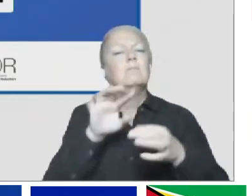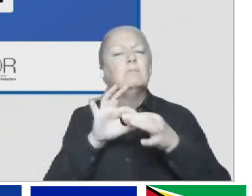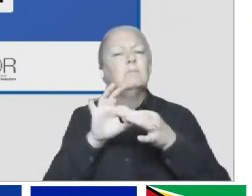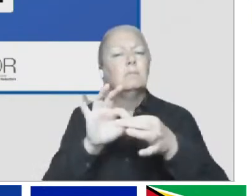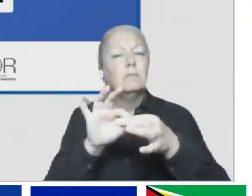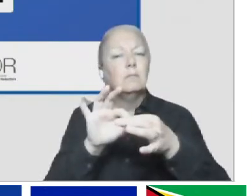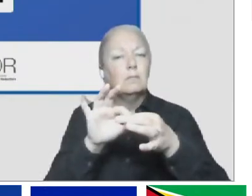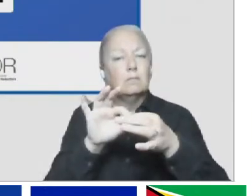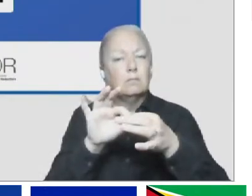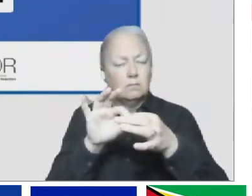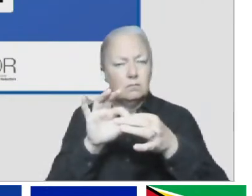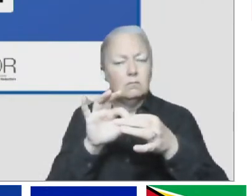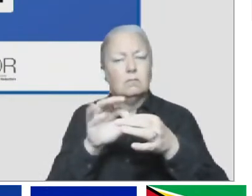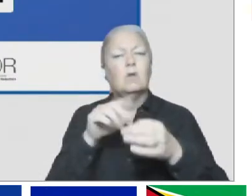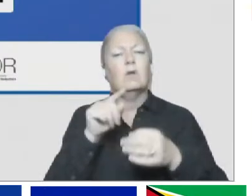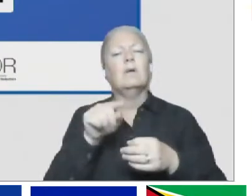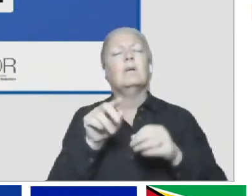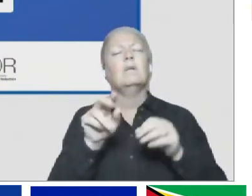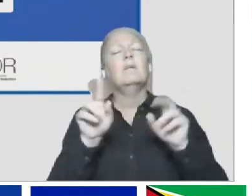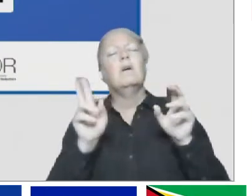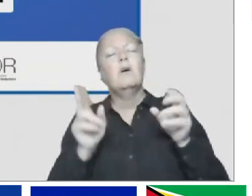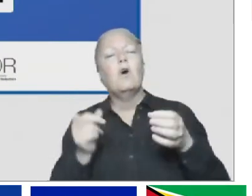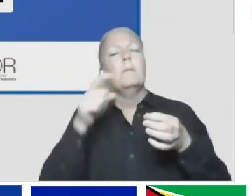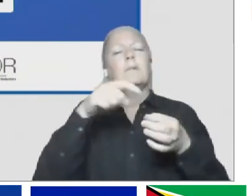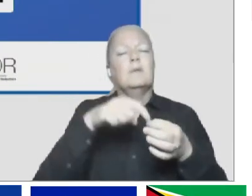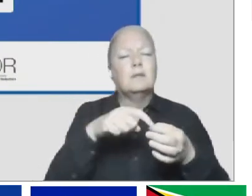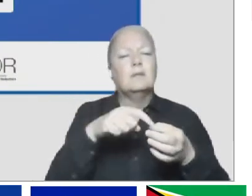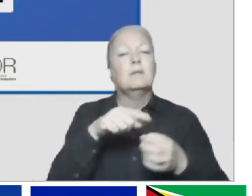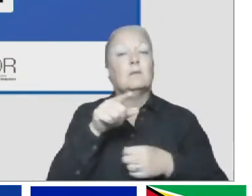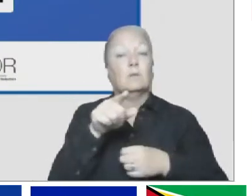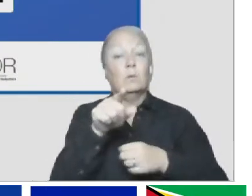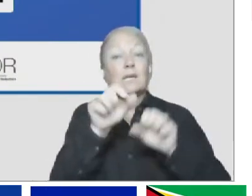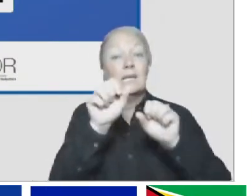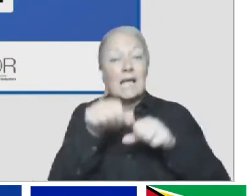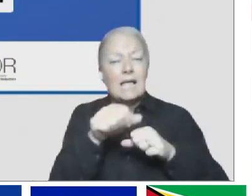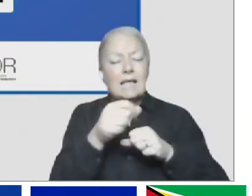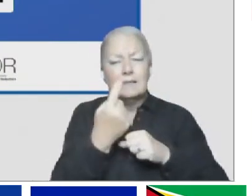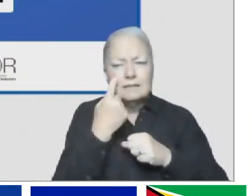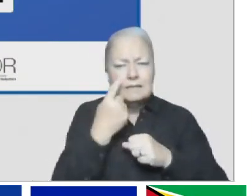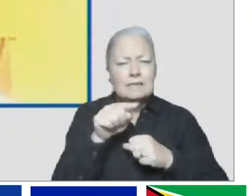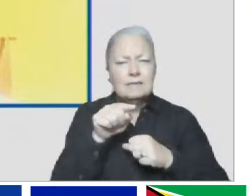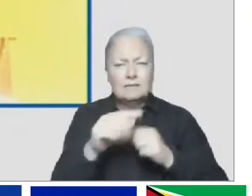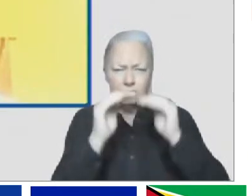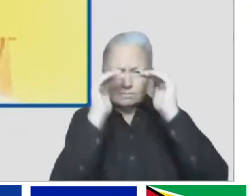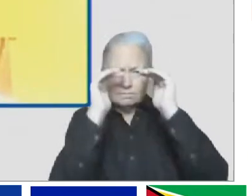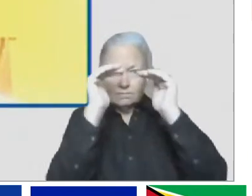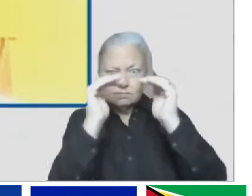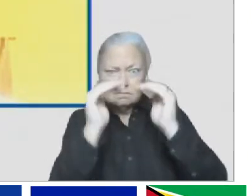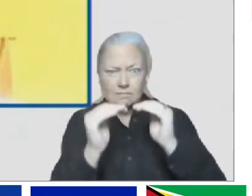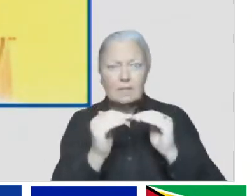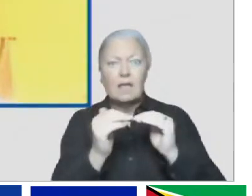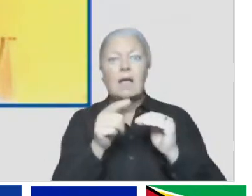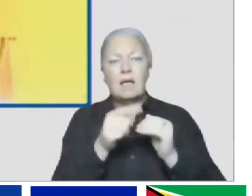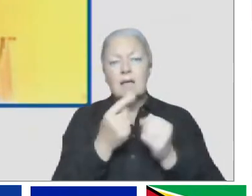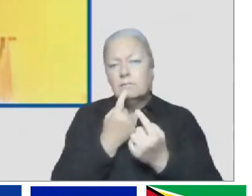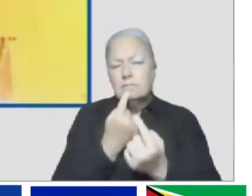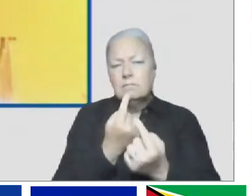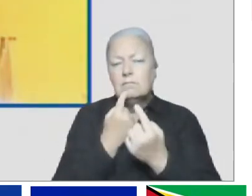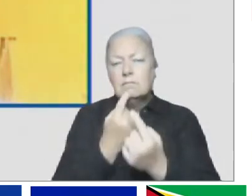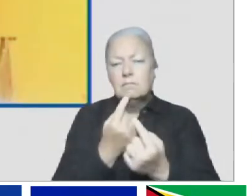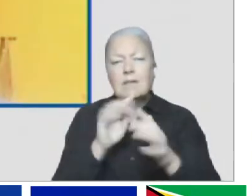You can look at all the instructions and how to go into Slido. The code